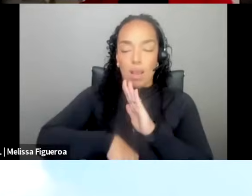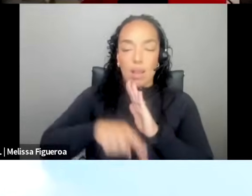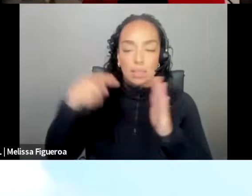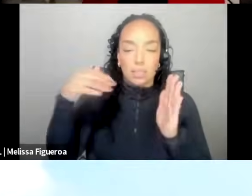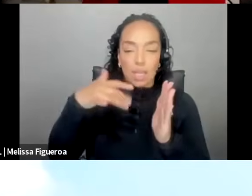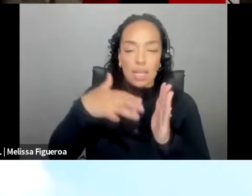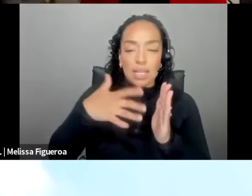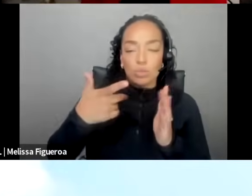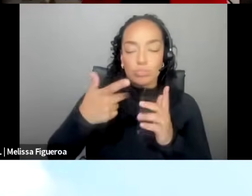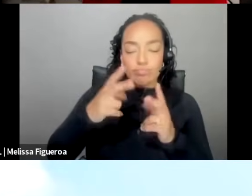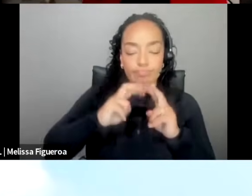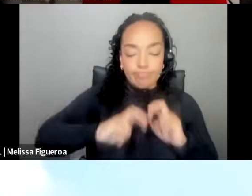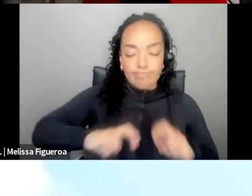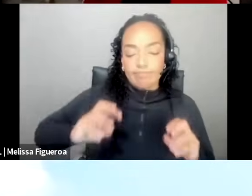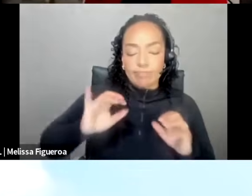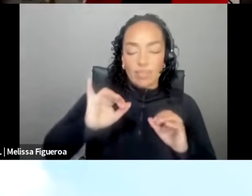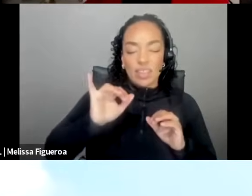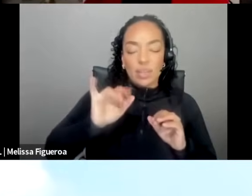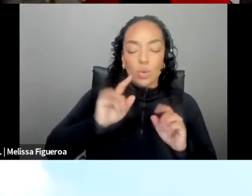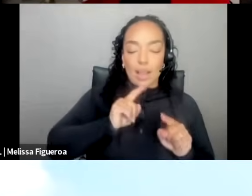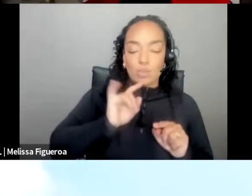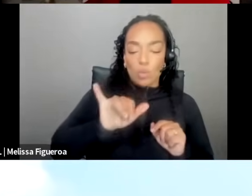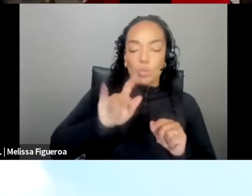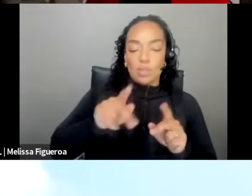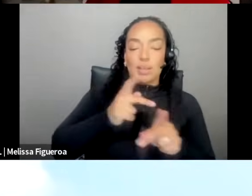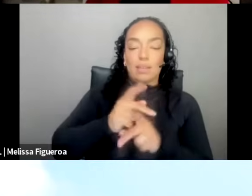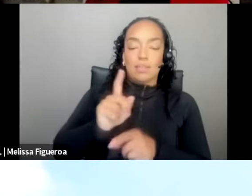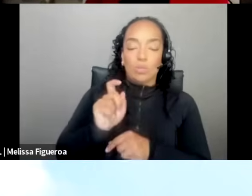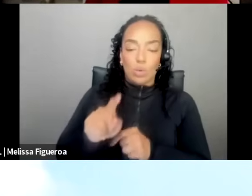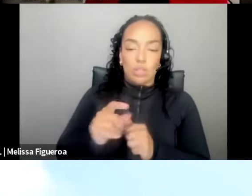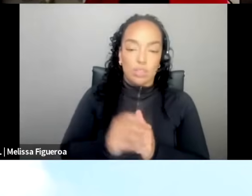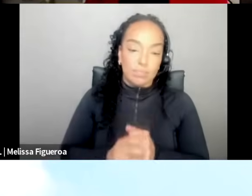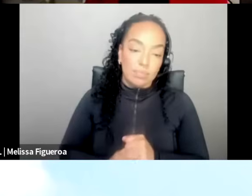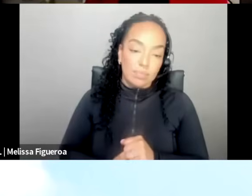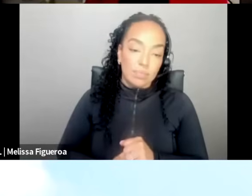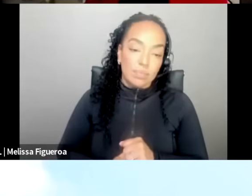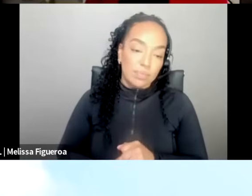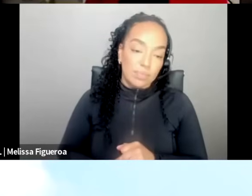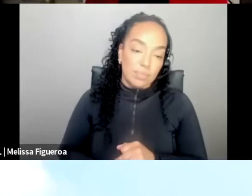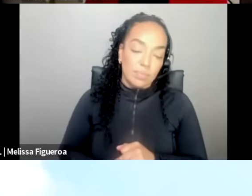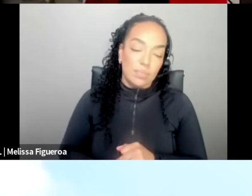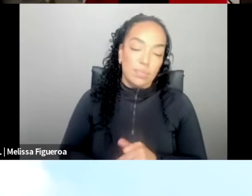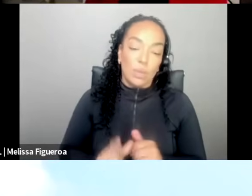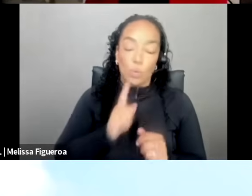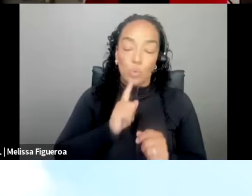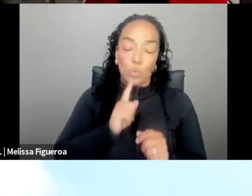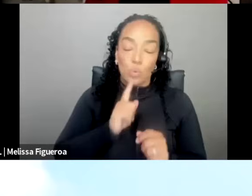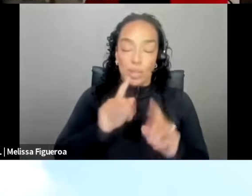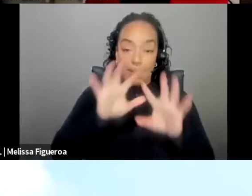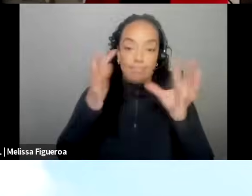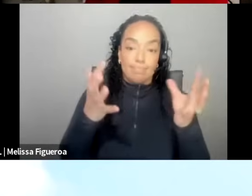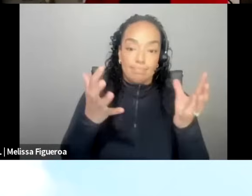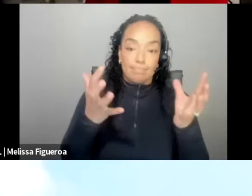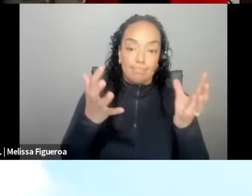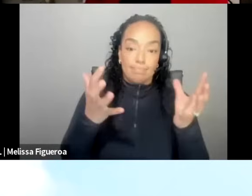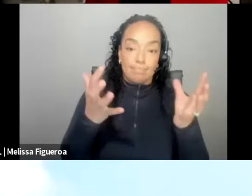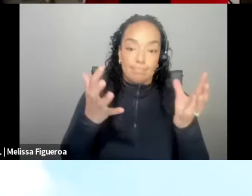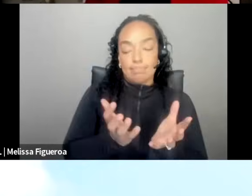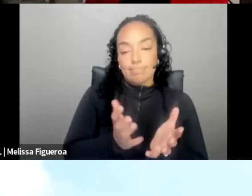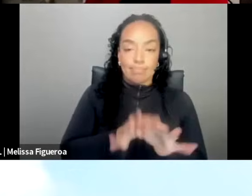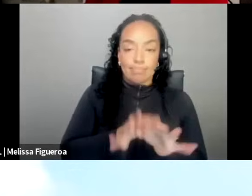get at those types of questions. But I think the whole picture is what's important.